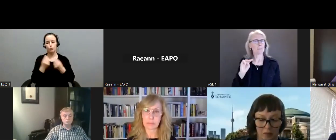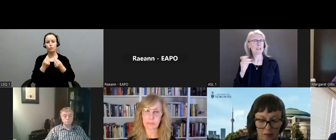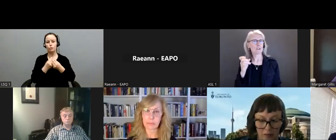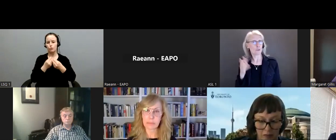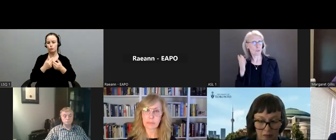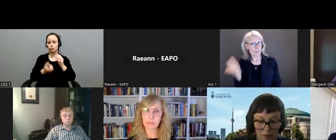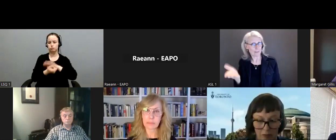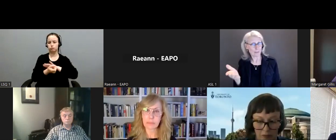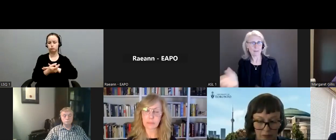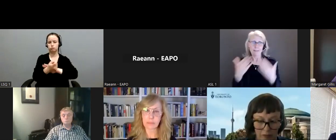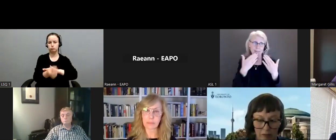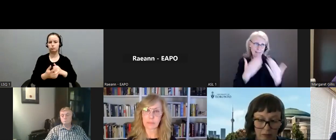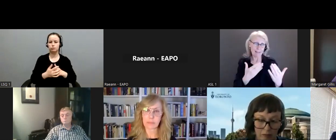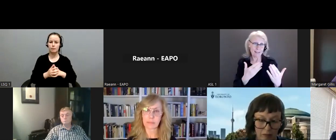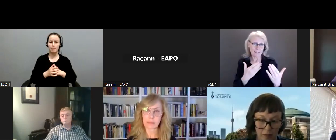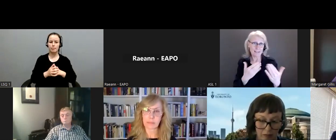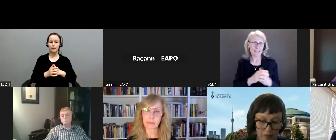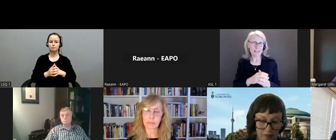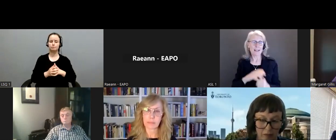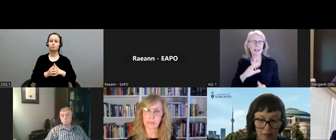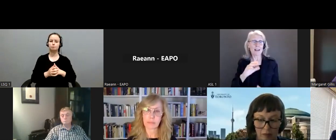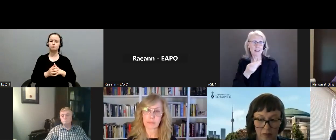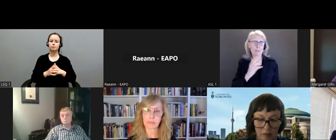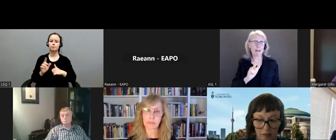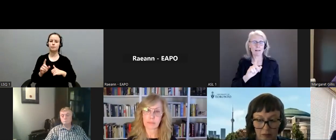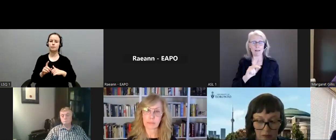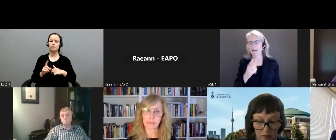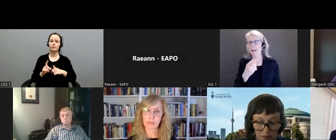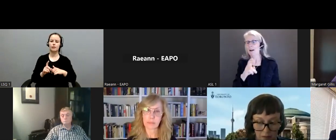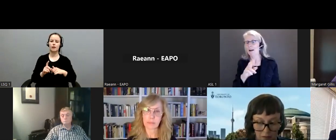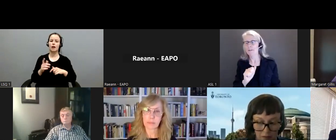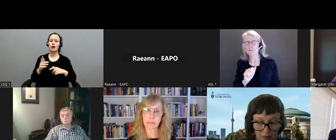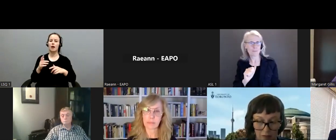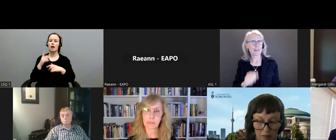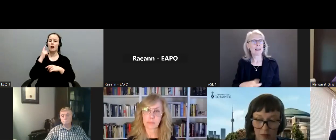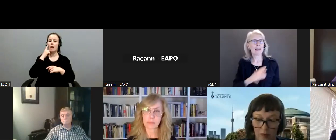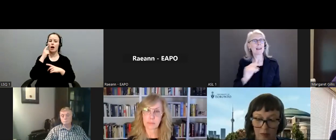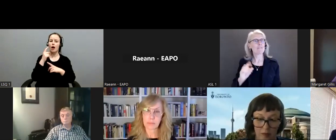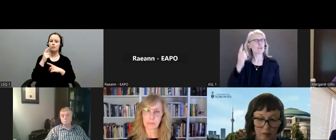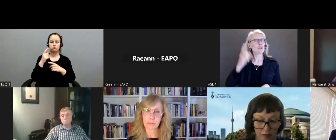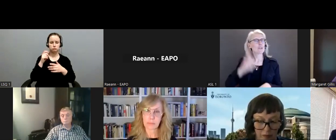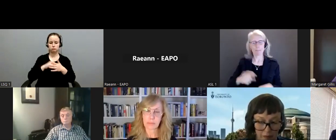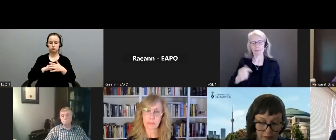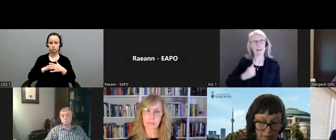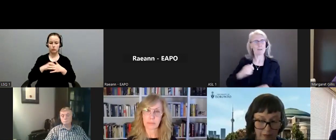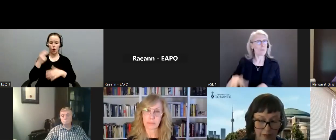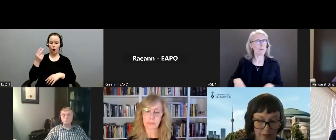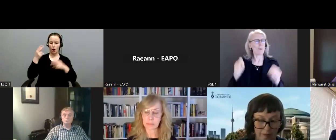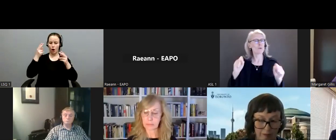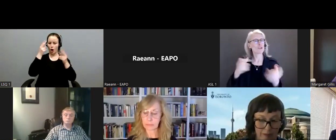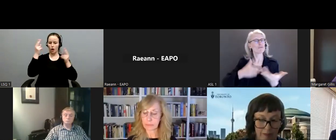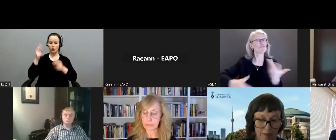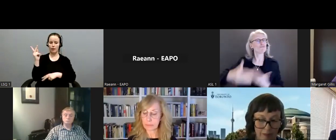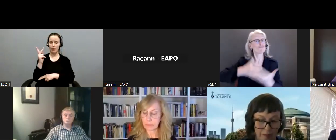with thanks to the Honourable Kamal Khera. The first time Canada hosted a reception at Open-Ended Working Group